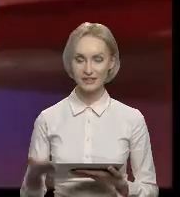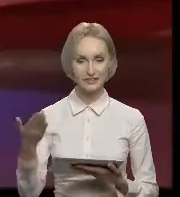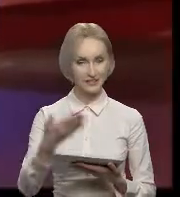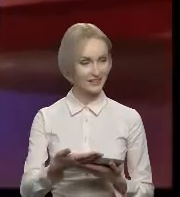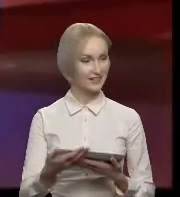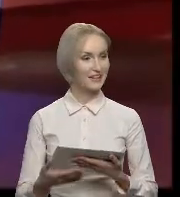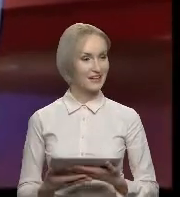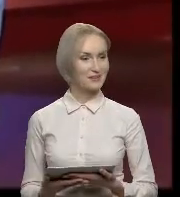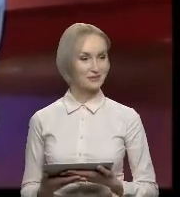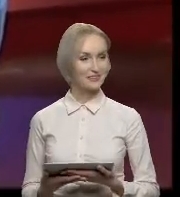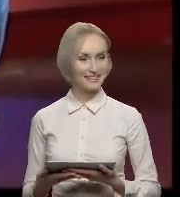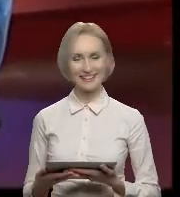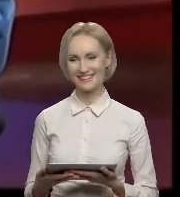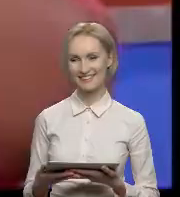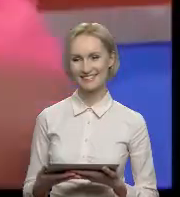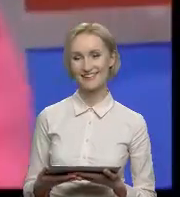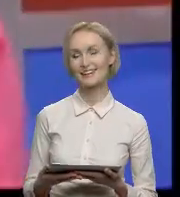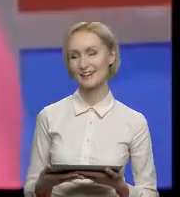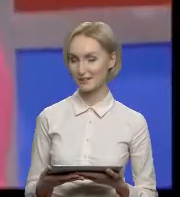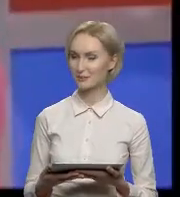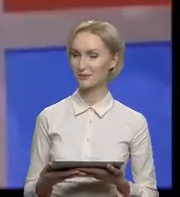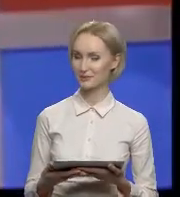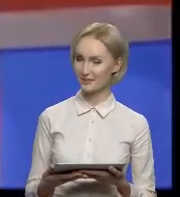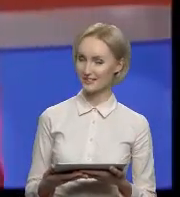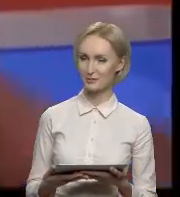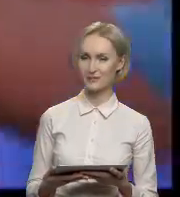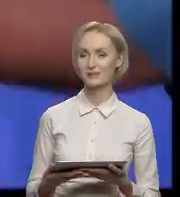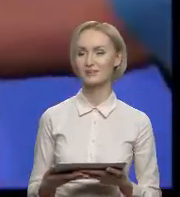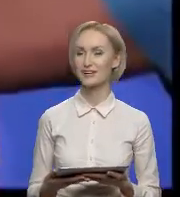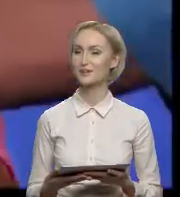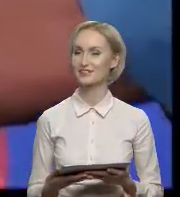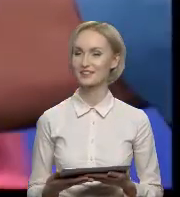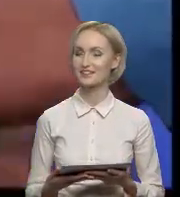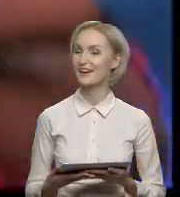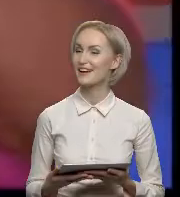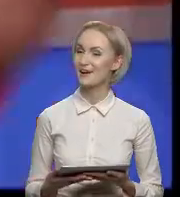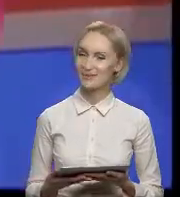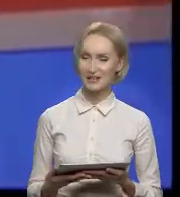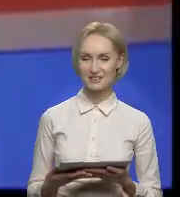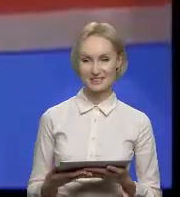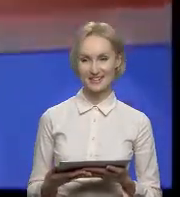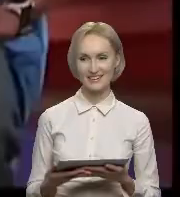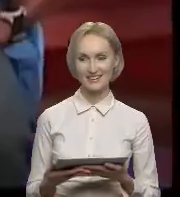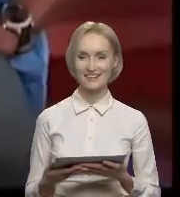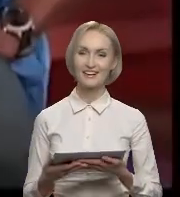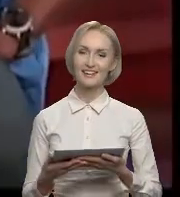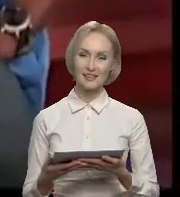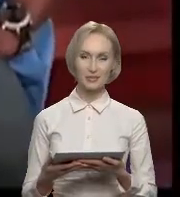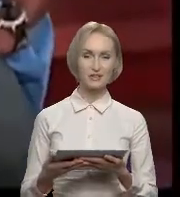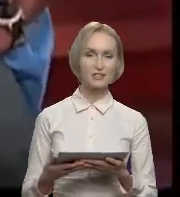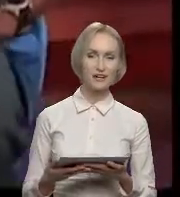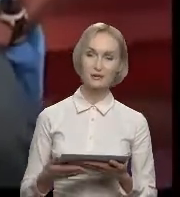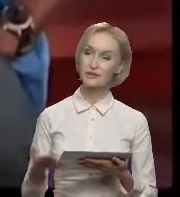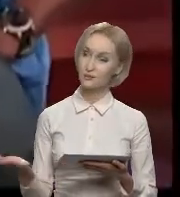Did he attack your mother at some point? Bill, that's a lie. We got into a verbal dispute, and